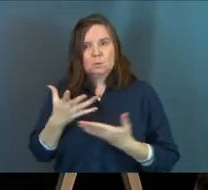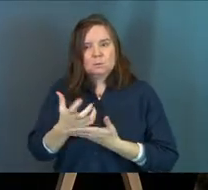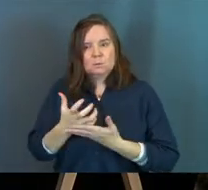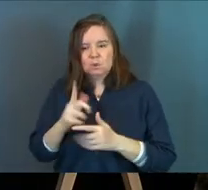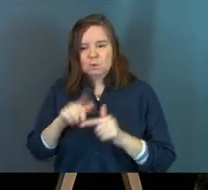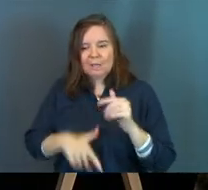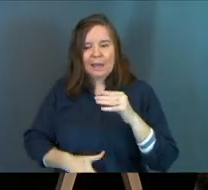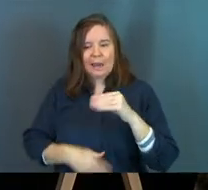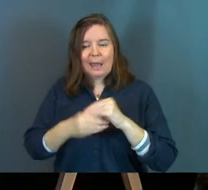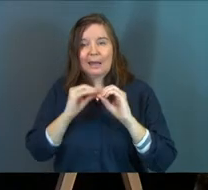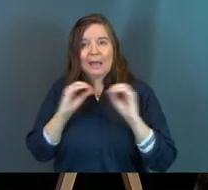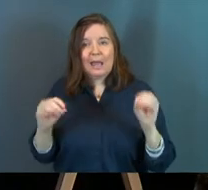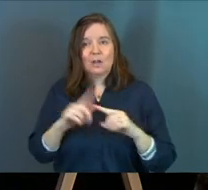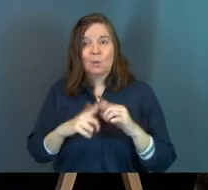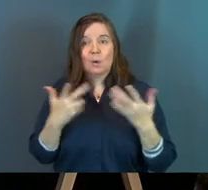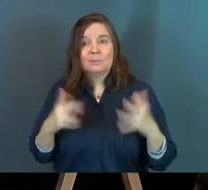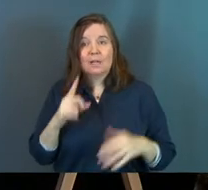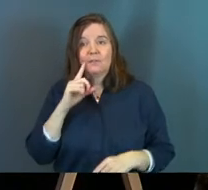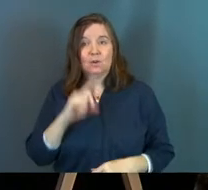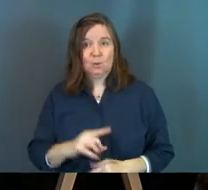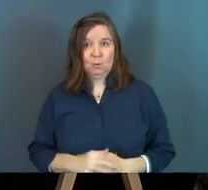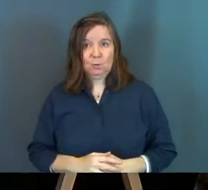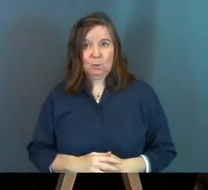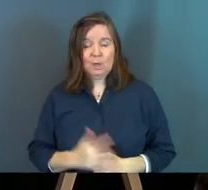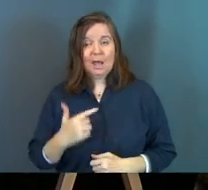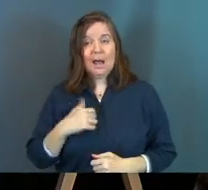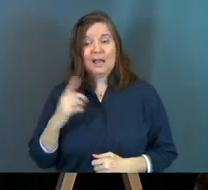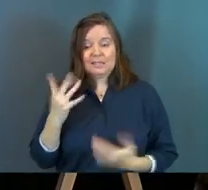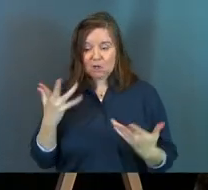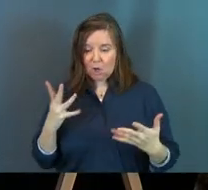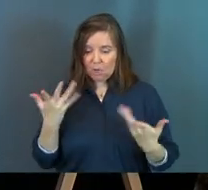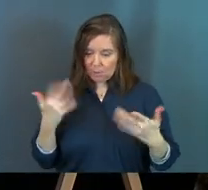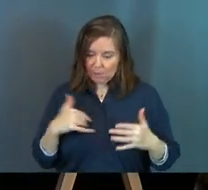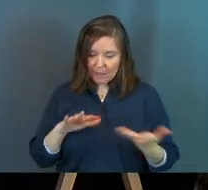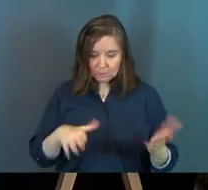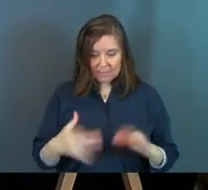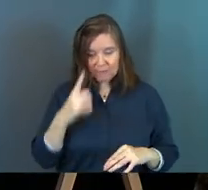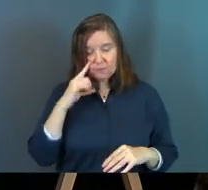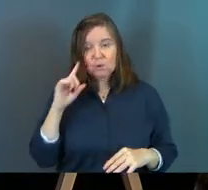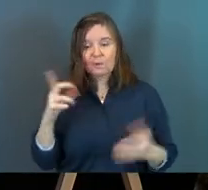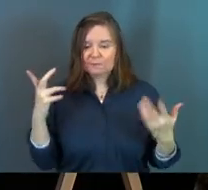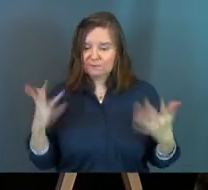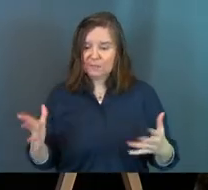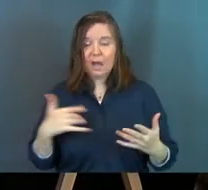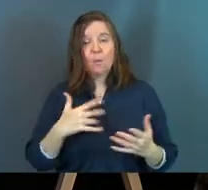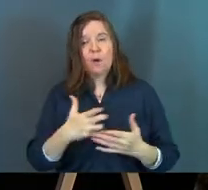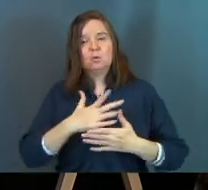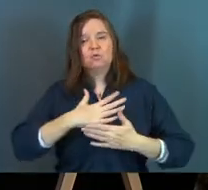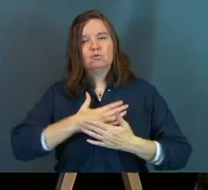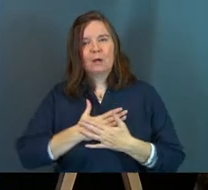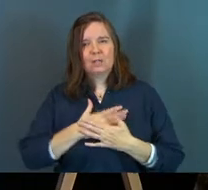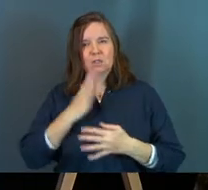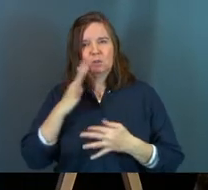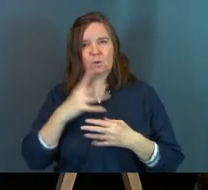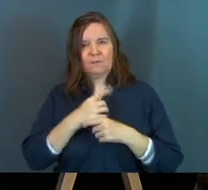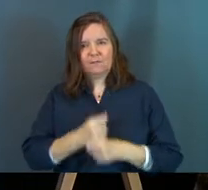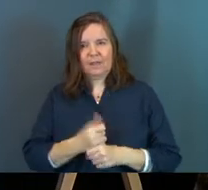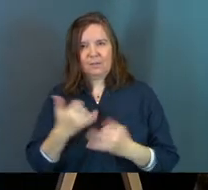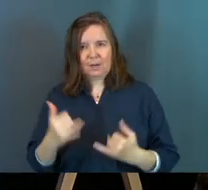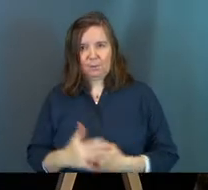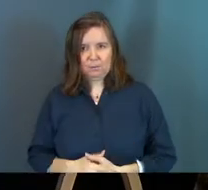can't add anything to what's been done for you." He said, "I did it all while I was dying for you. I want you to rest in your faith right now."